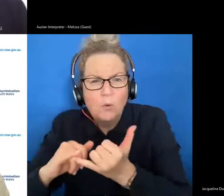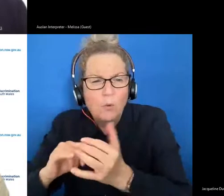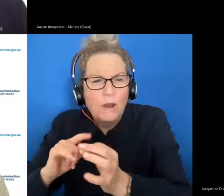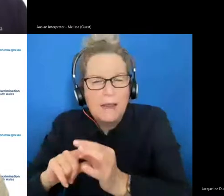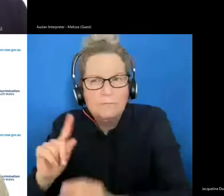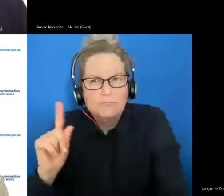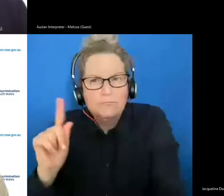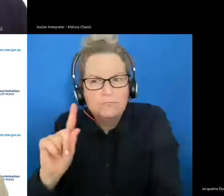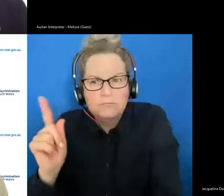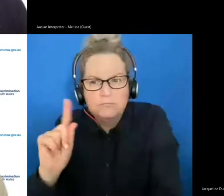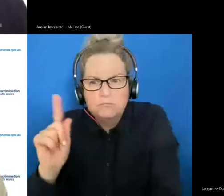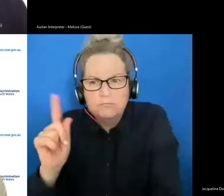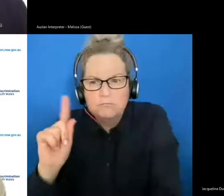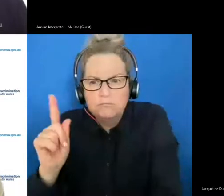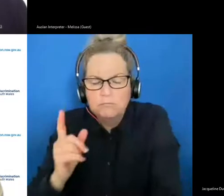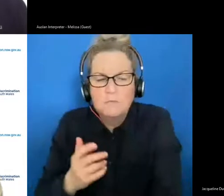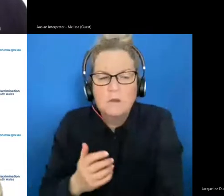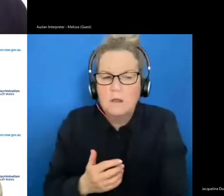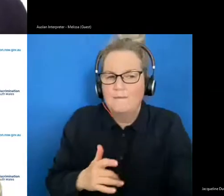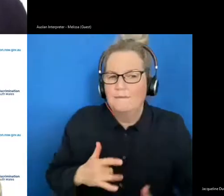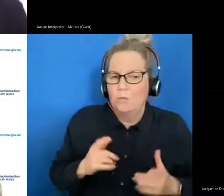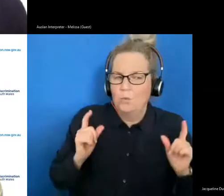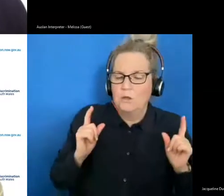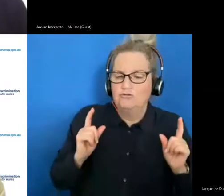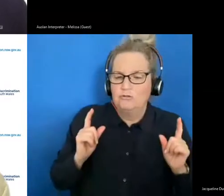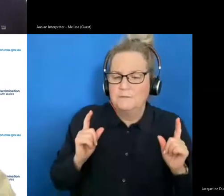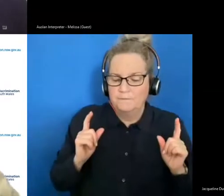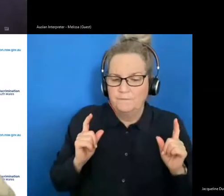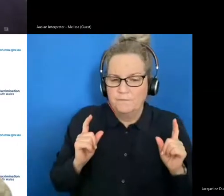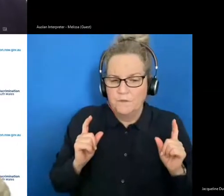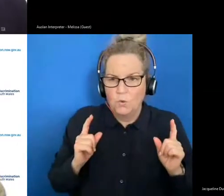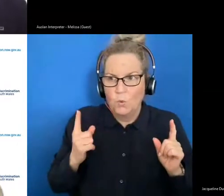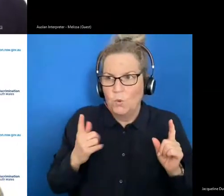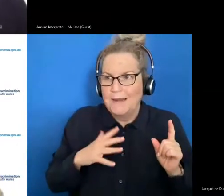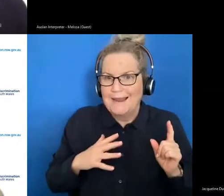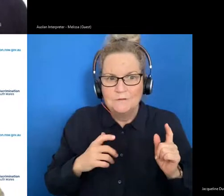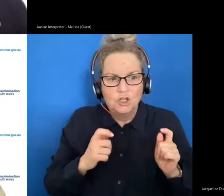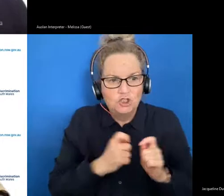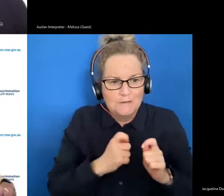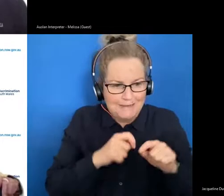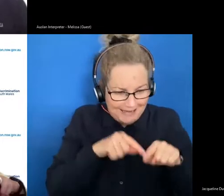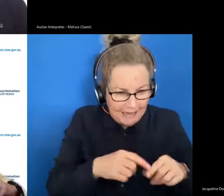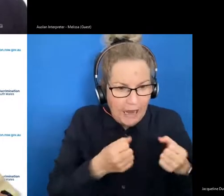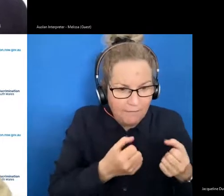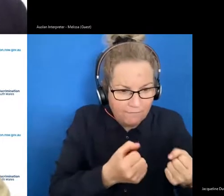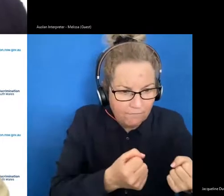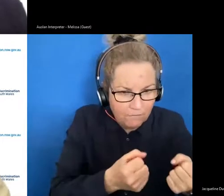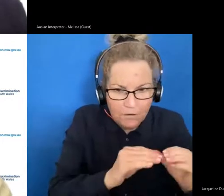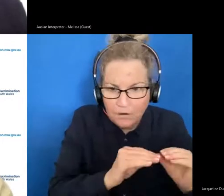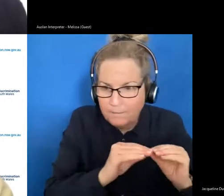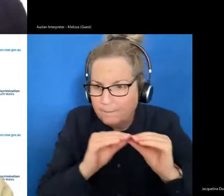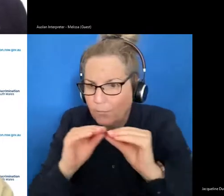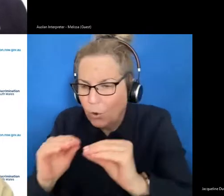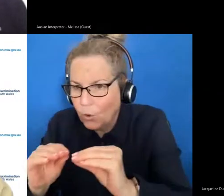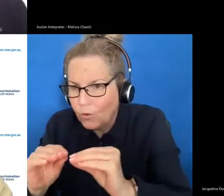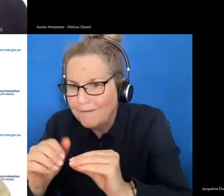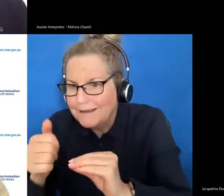employees who currently have workplace adjustments in place and what that might look like at